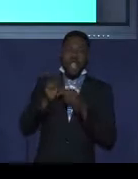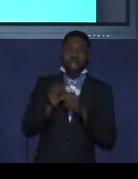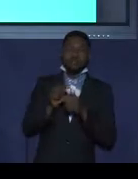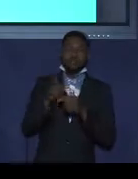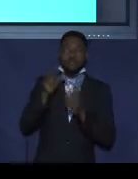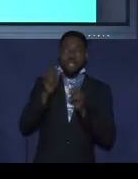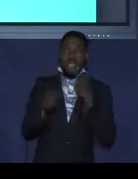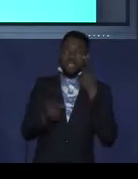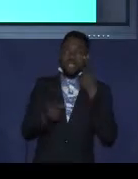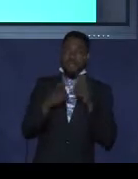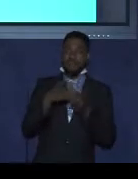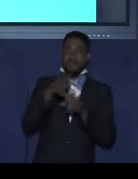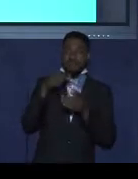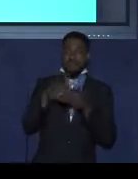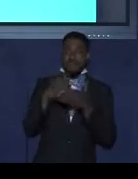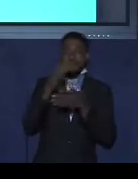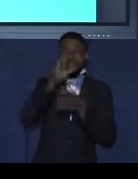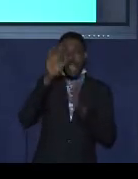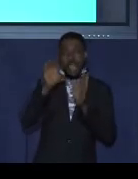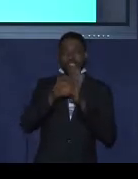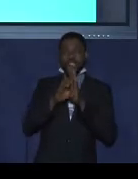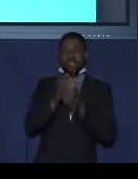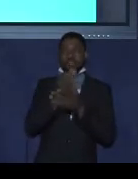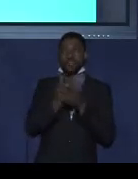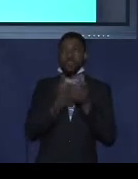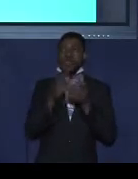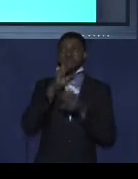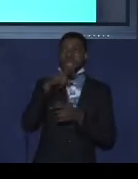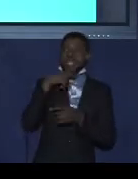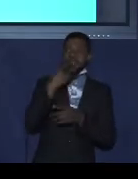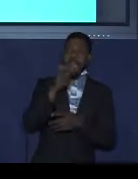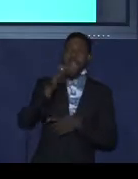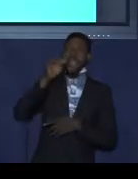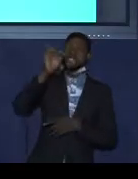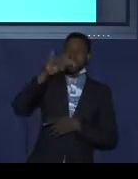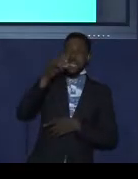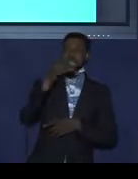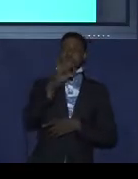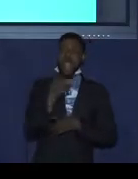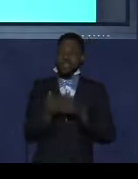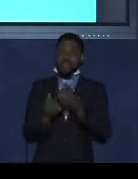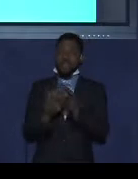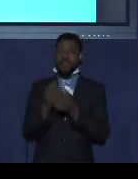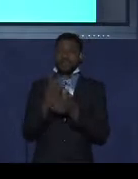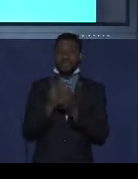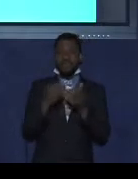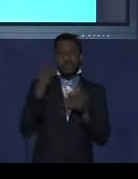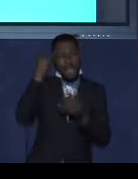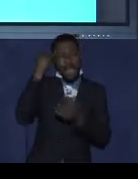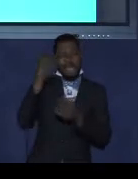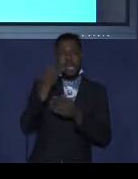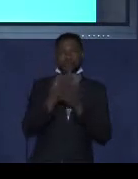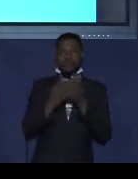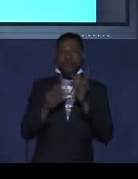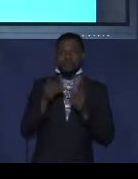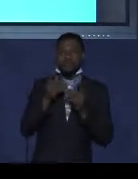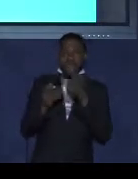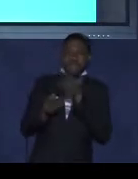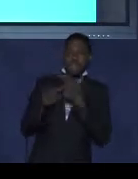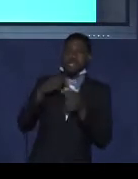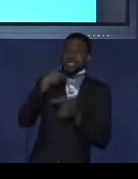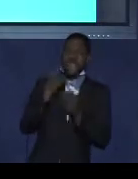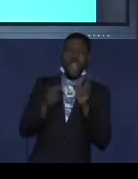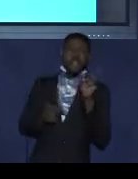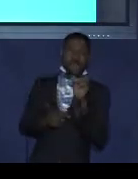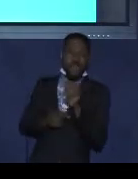that. You can see here from the diagram here, those here are saying yes, maybe they are supporting an opinion. Some people here,